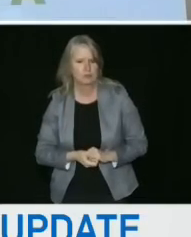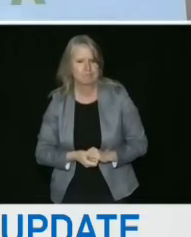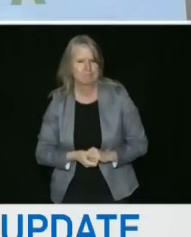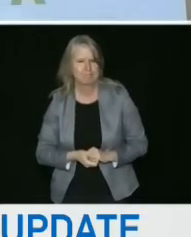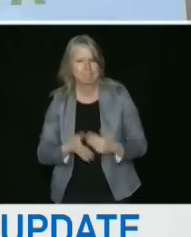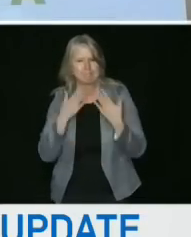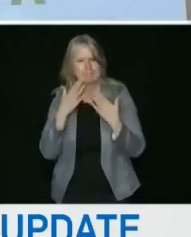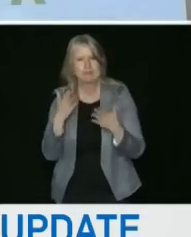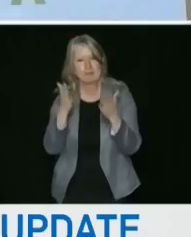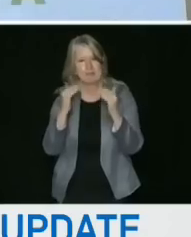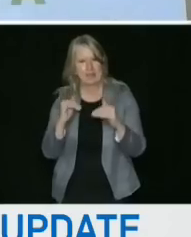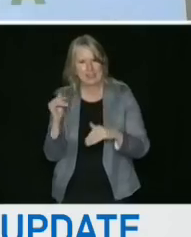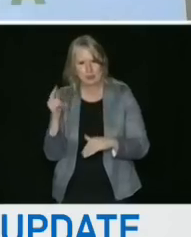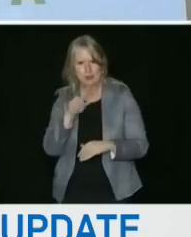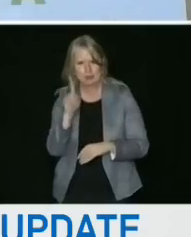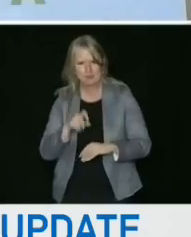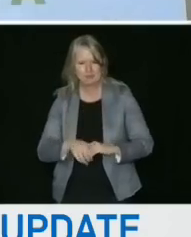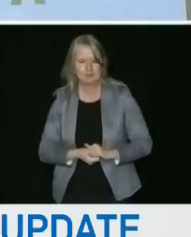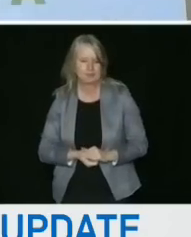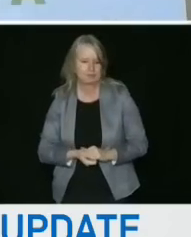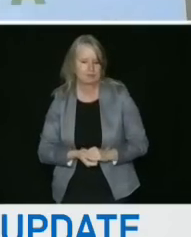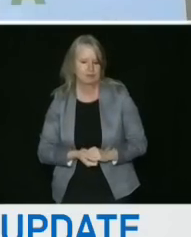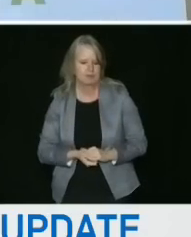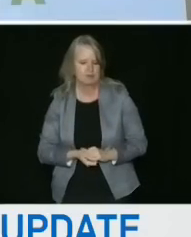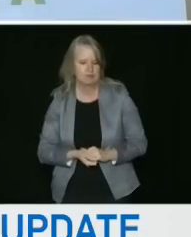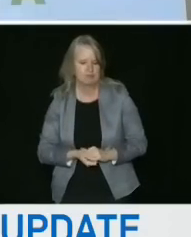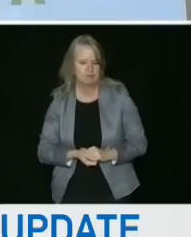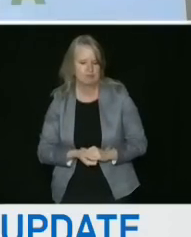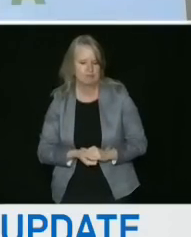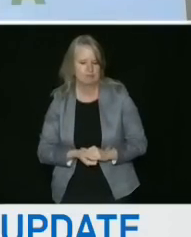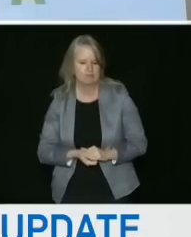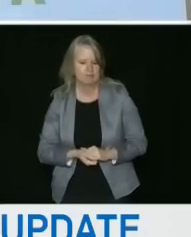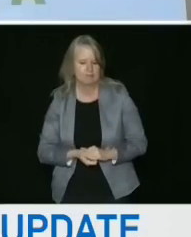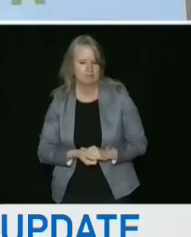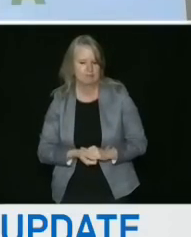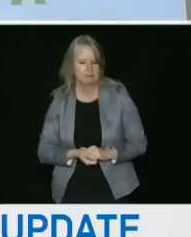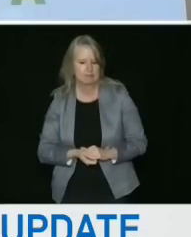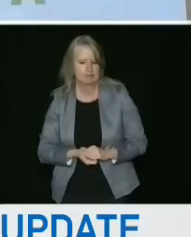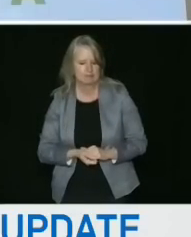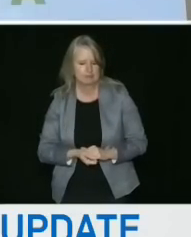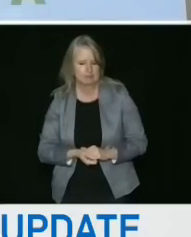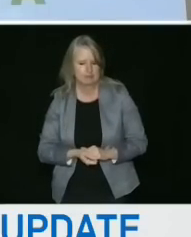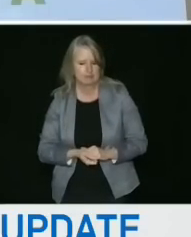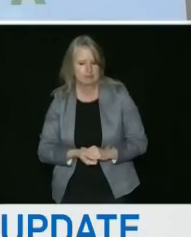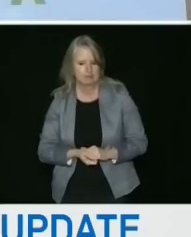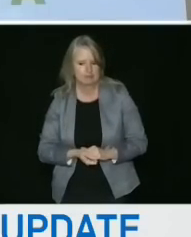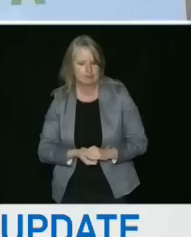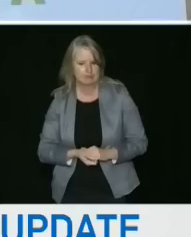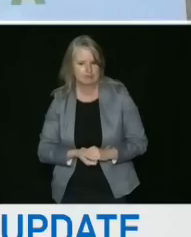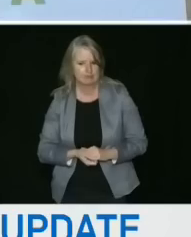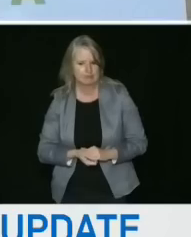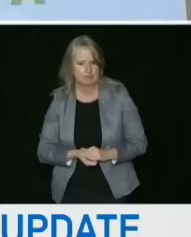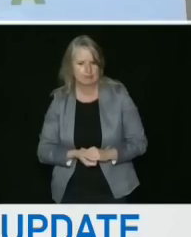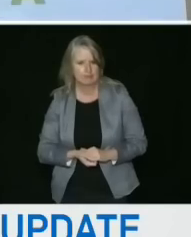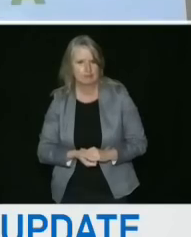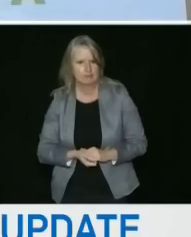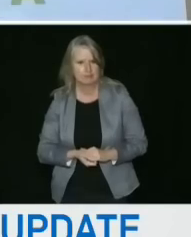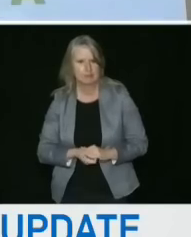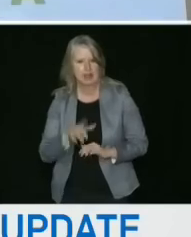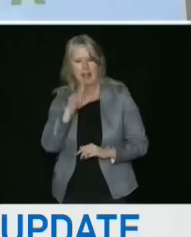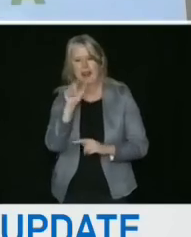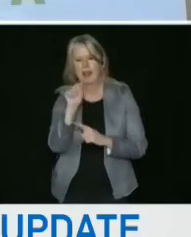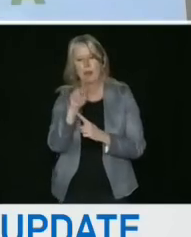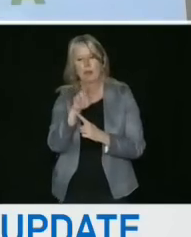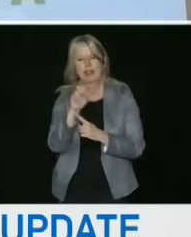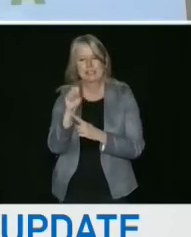Thank you. Next question. Thank you. Merci. Our next question, notre prochaine question from Catherine Lévesque avec la presse